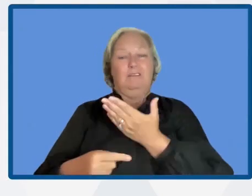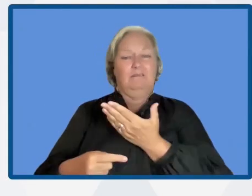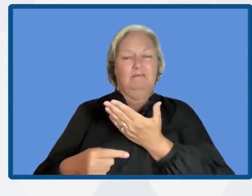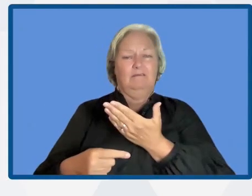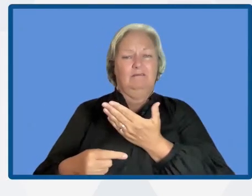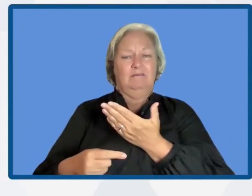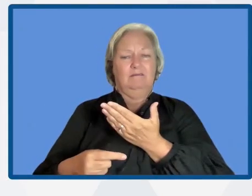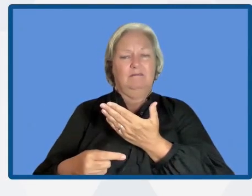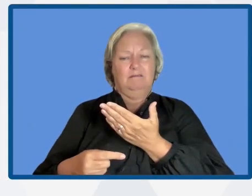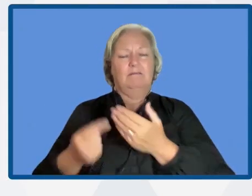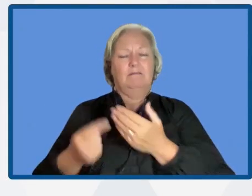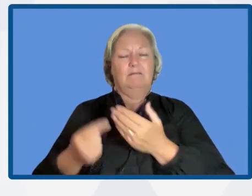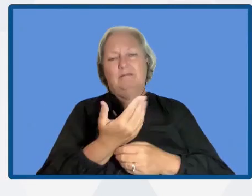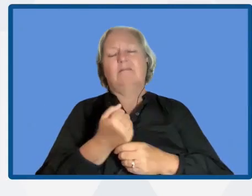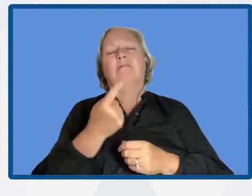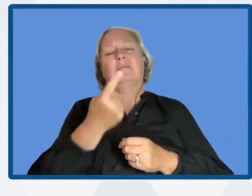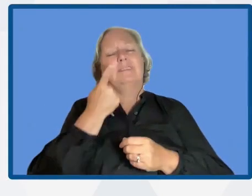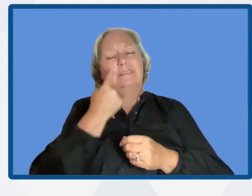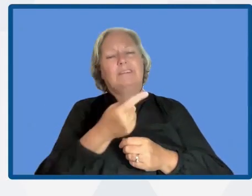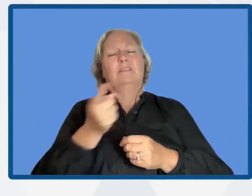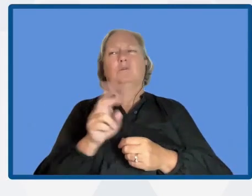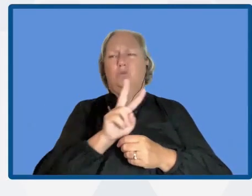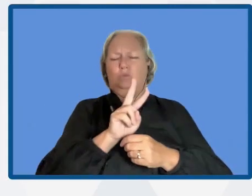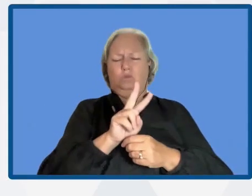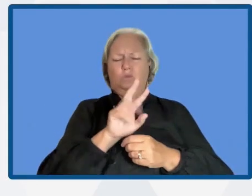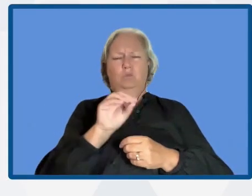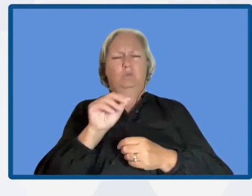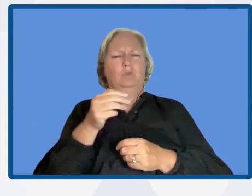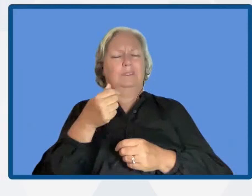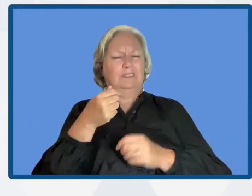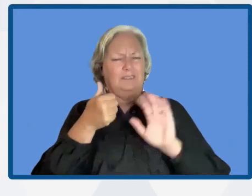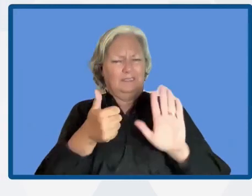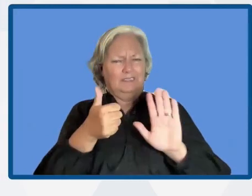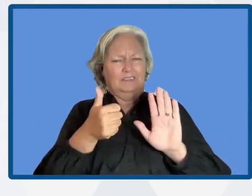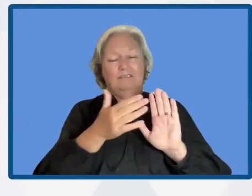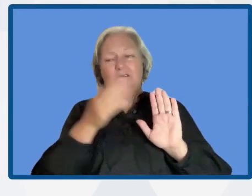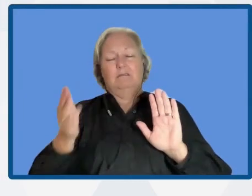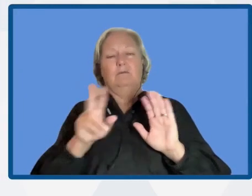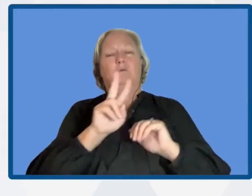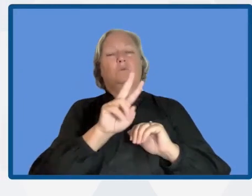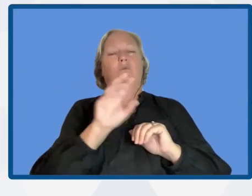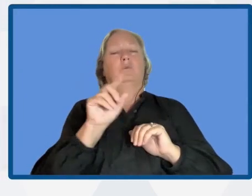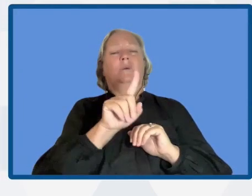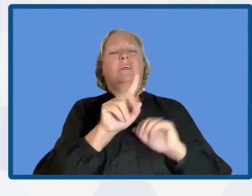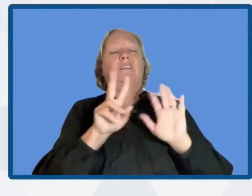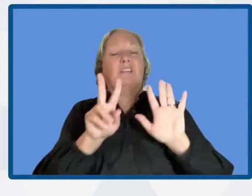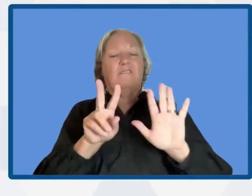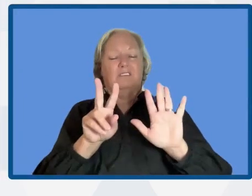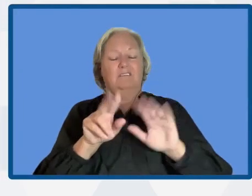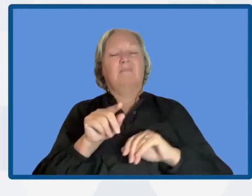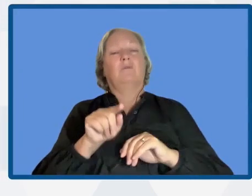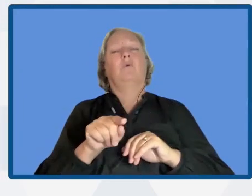Ilcanota Basin since 2006 to 2017. Glacier lagoons, in addition